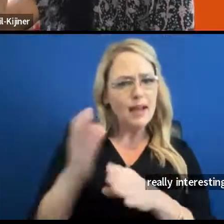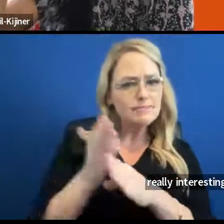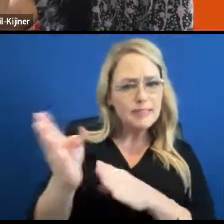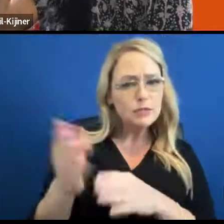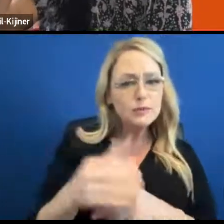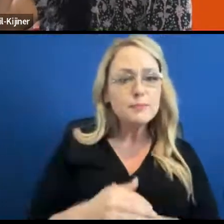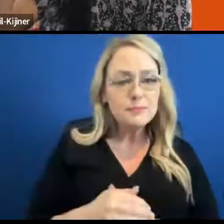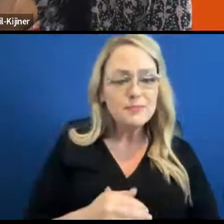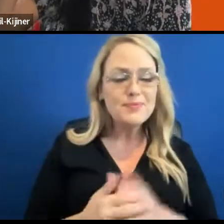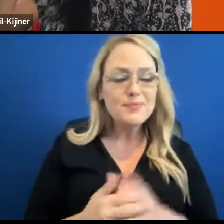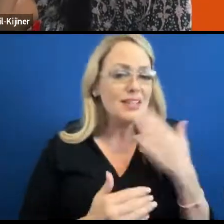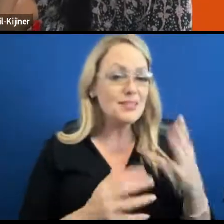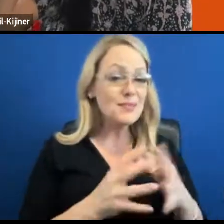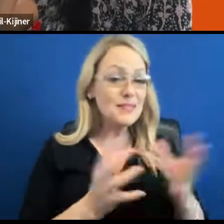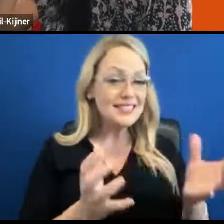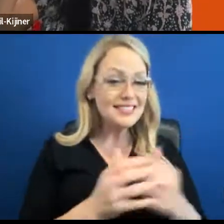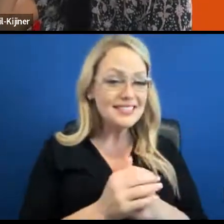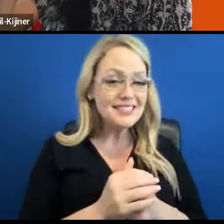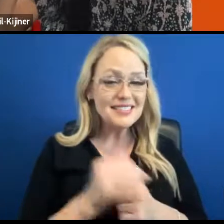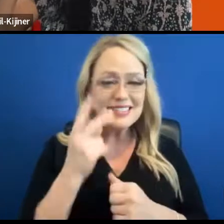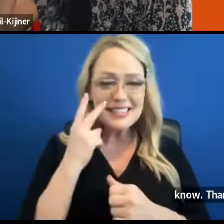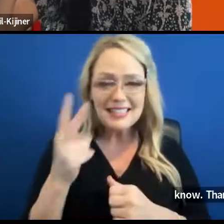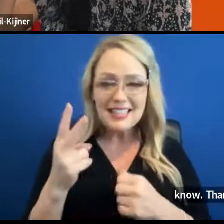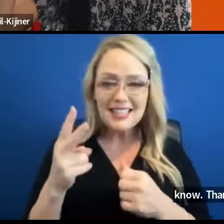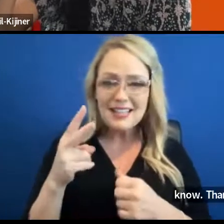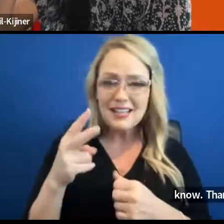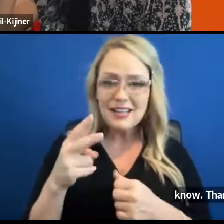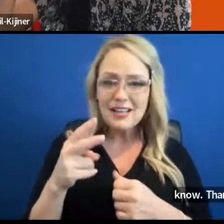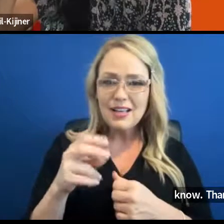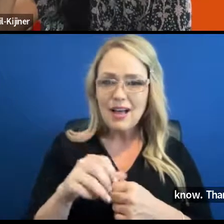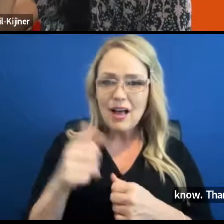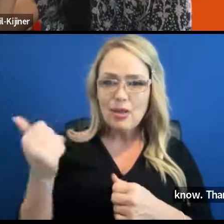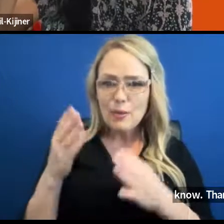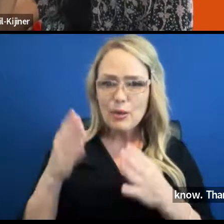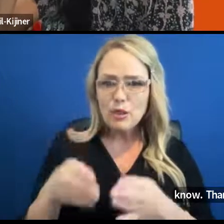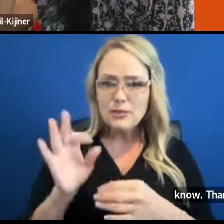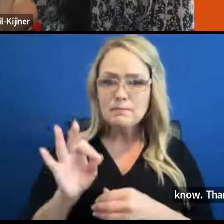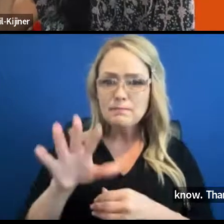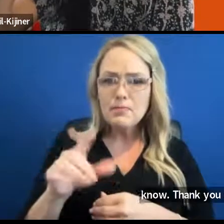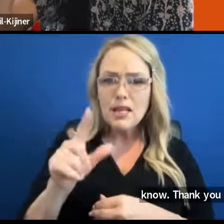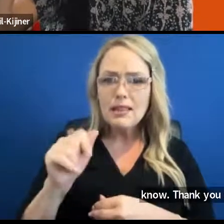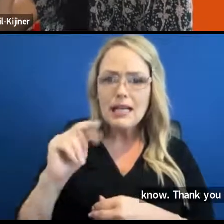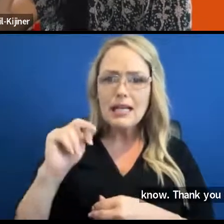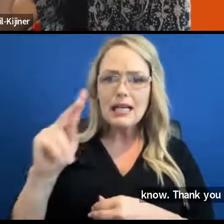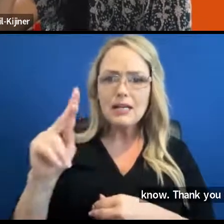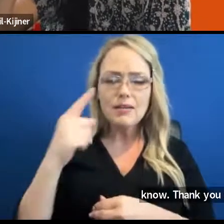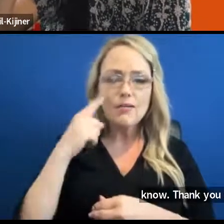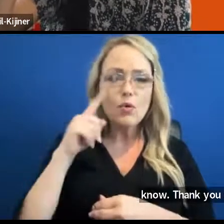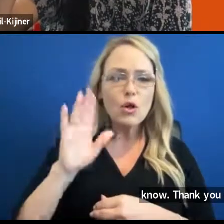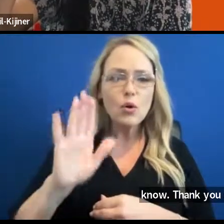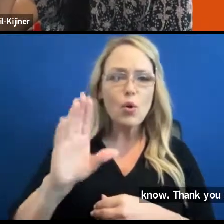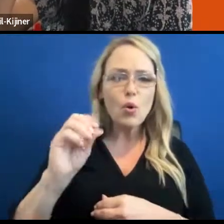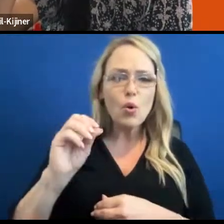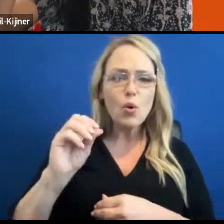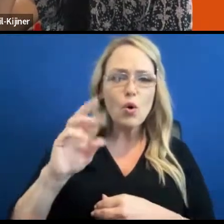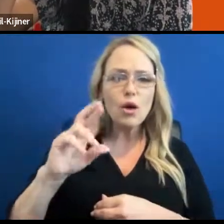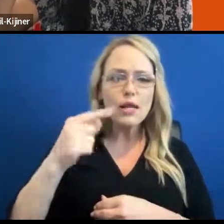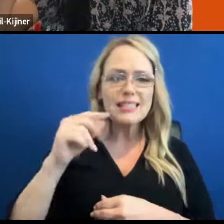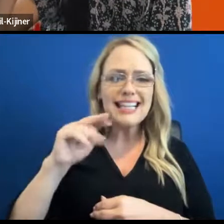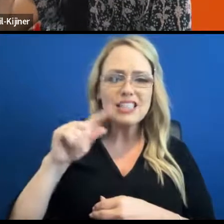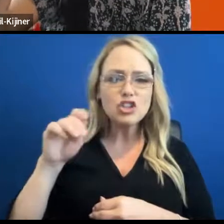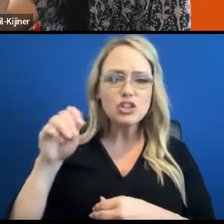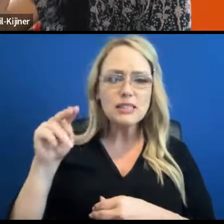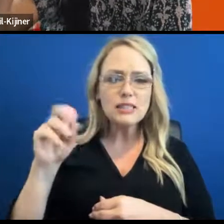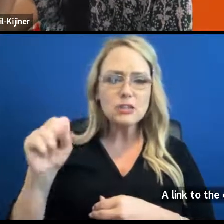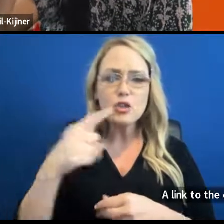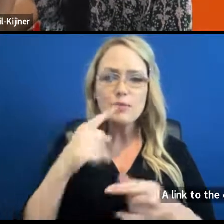Thank you so much. We see that Paula dropped in the chat a link to the org that you mentioned. And yeah, I mean, all of